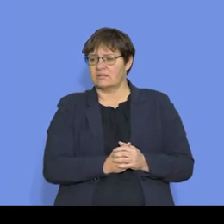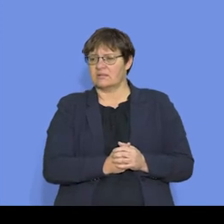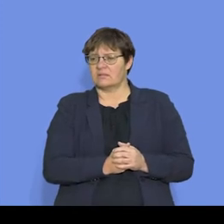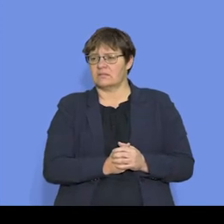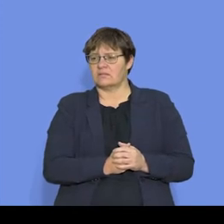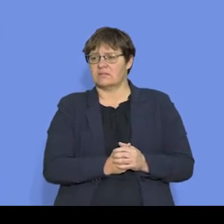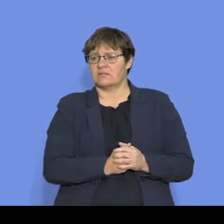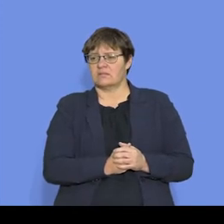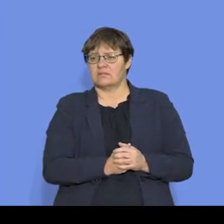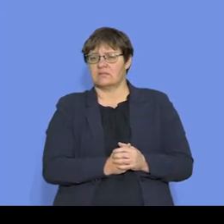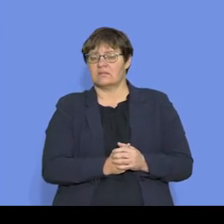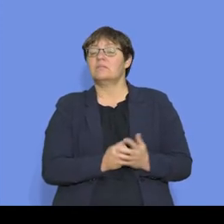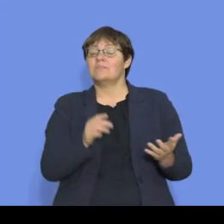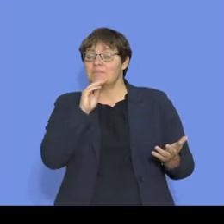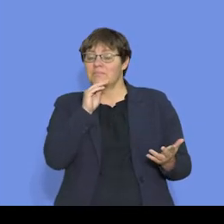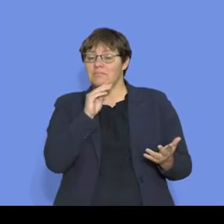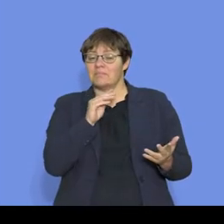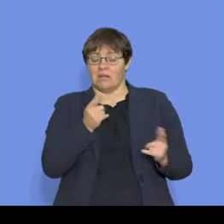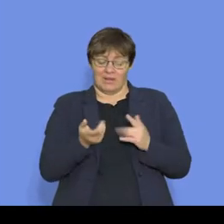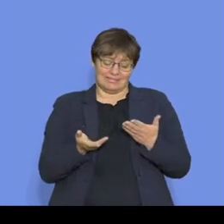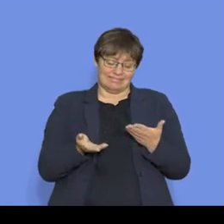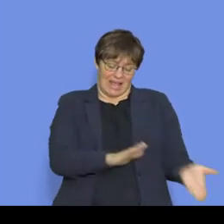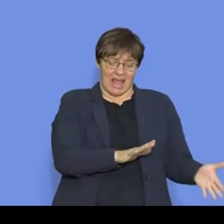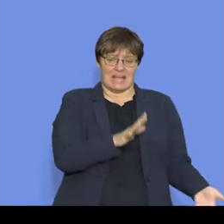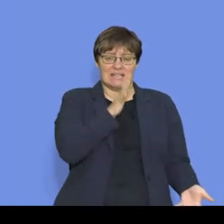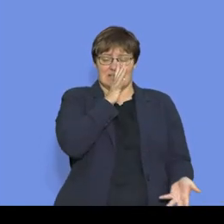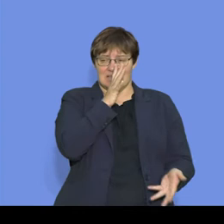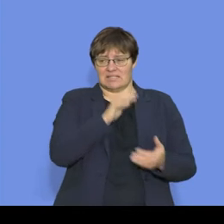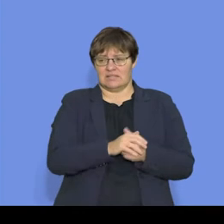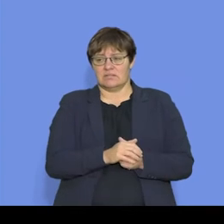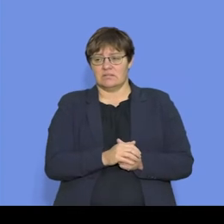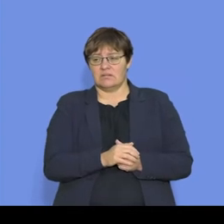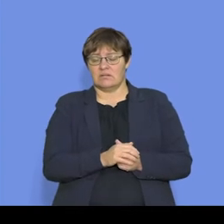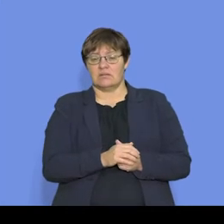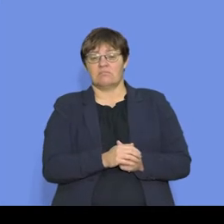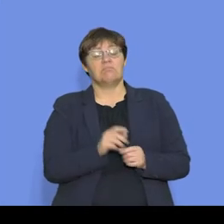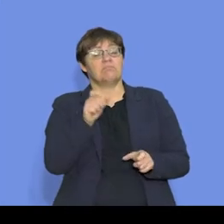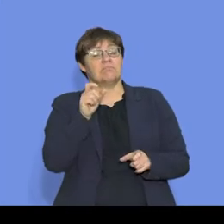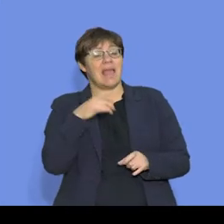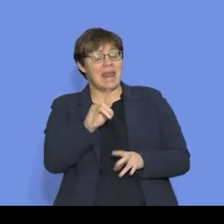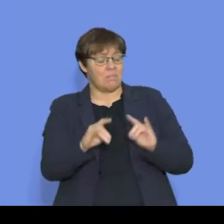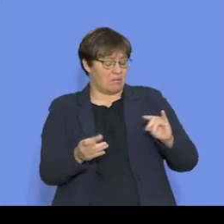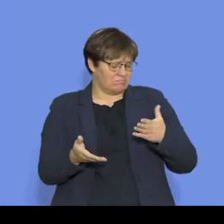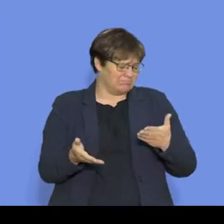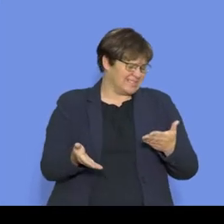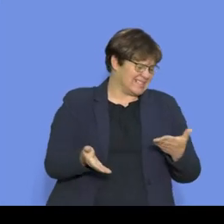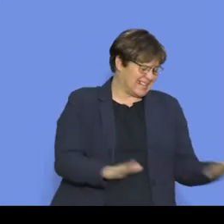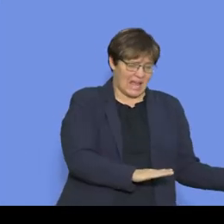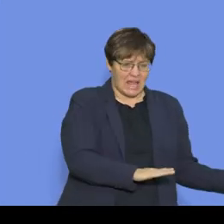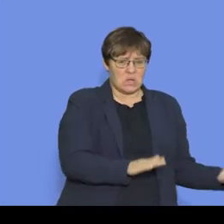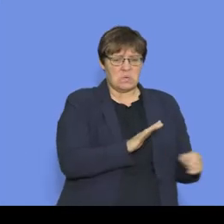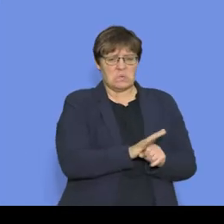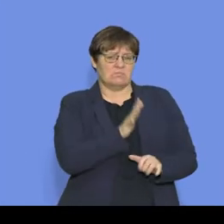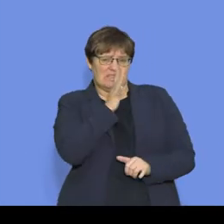show things called mass extinctions, when many animals died out.